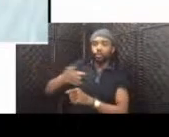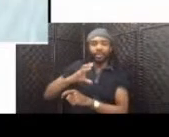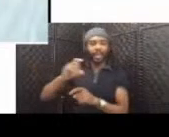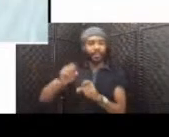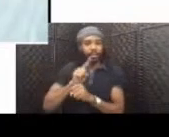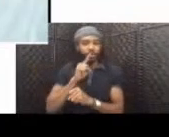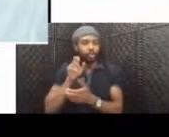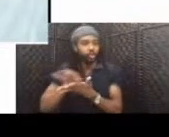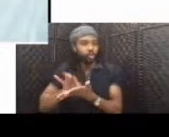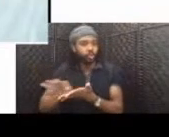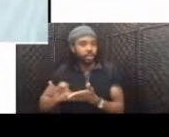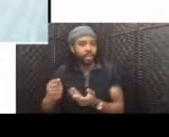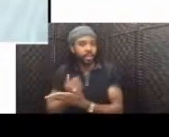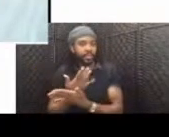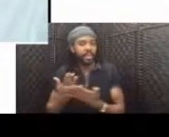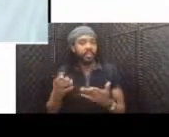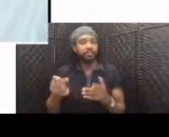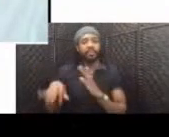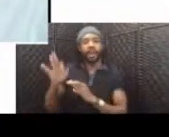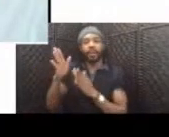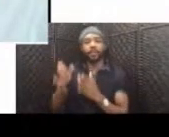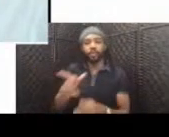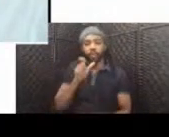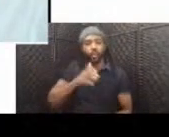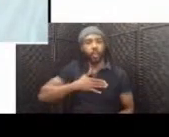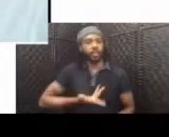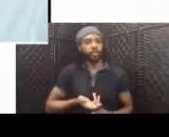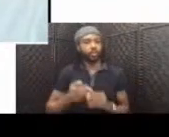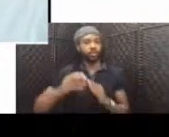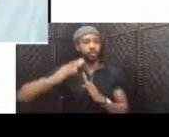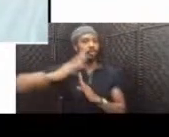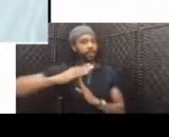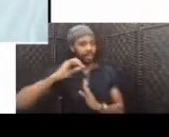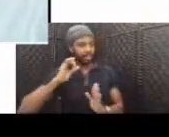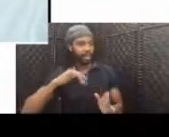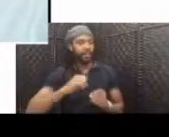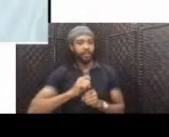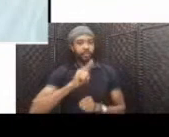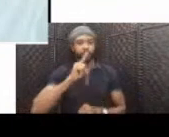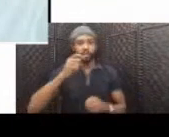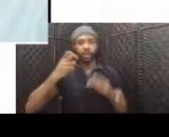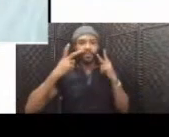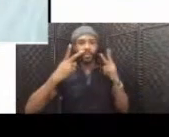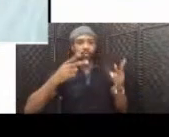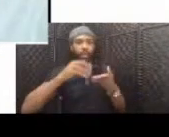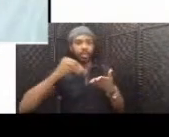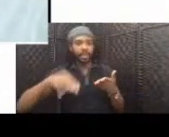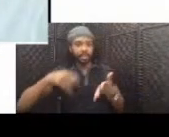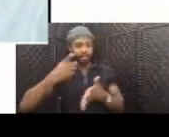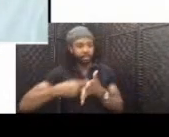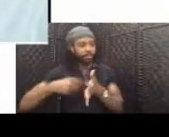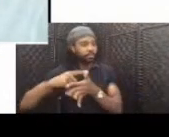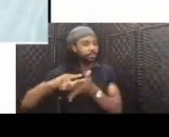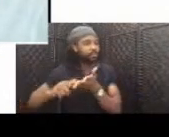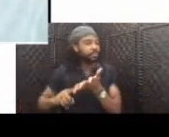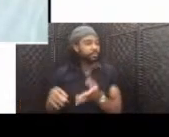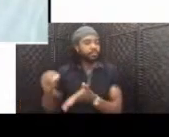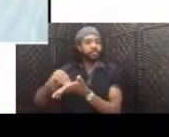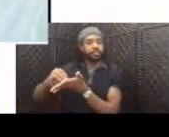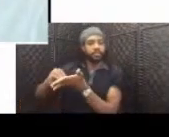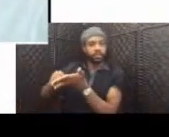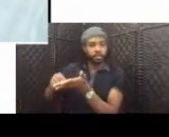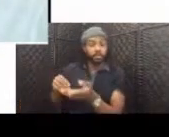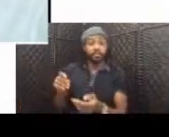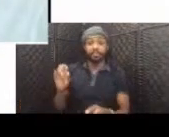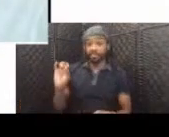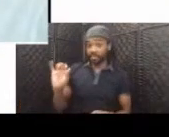And so just someone who's willing to stay on top of the individual expenses and contributions. And then from